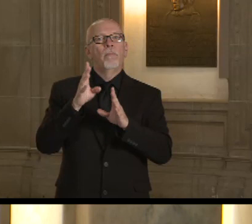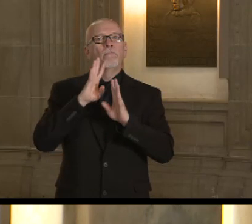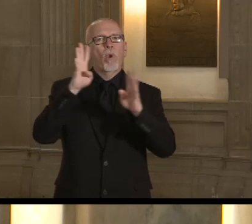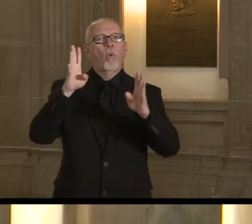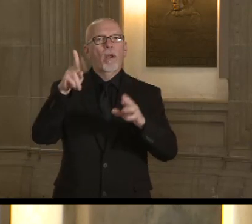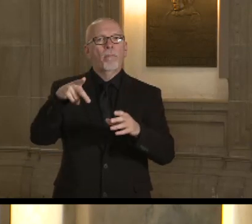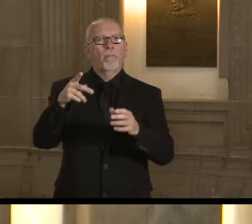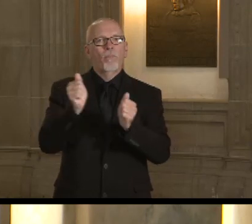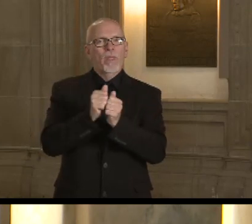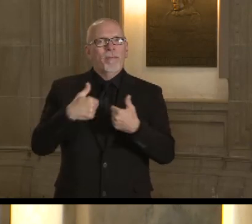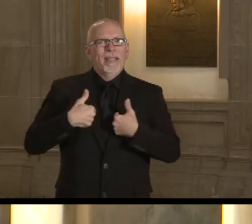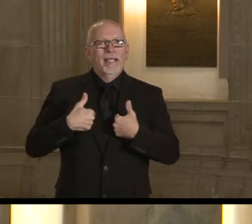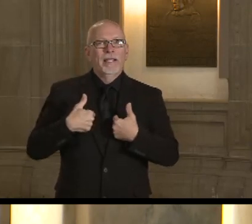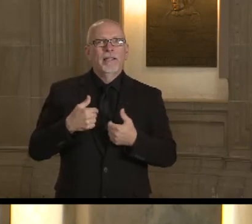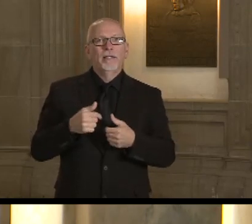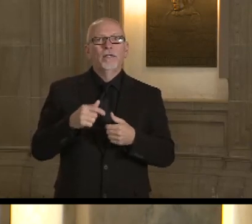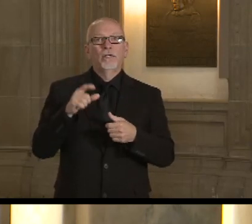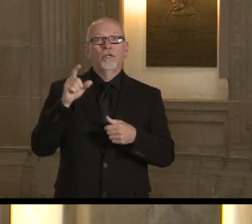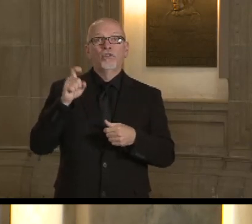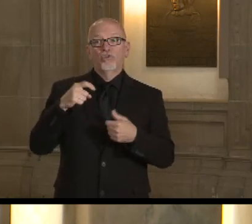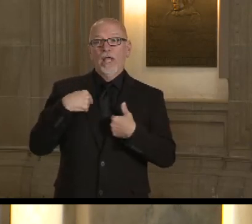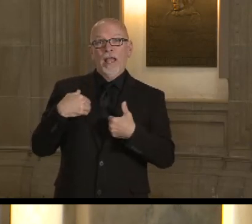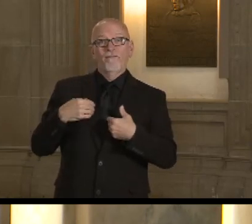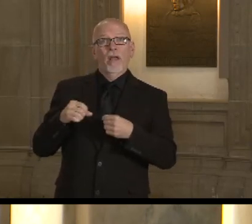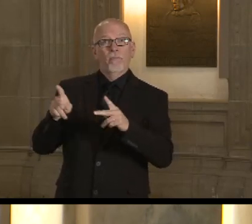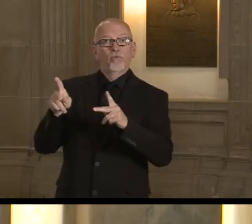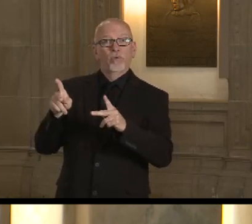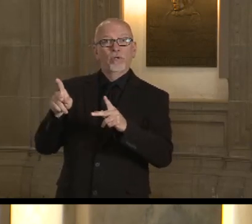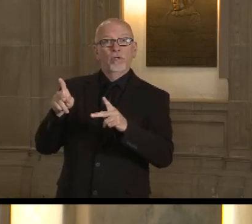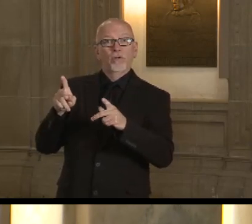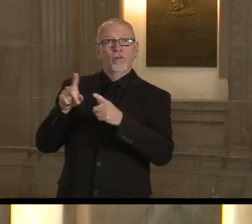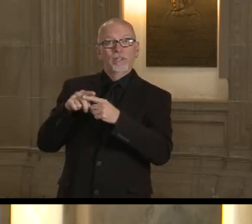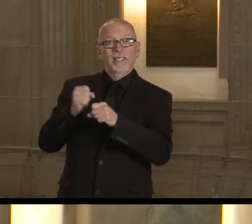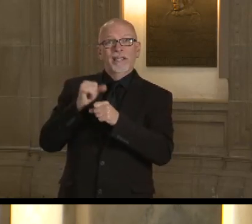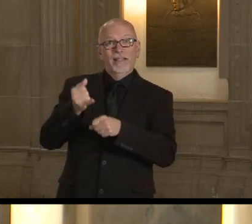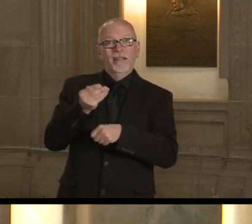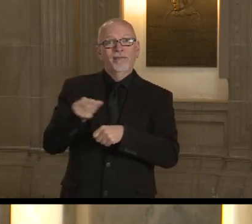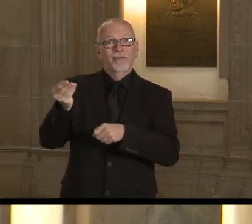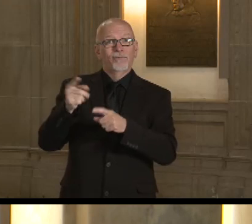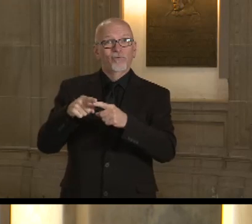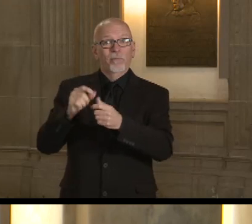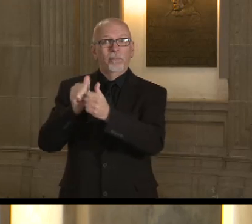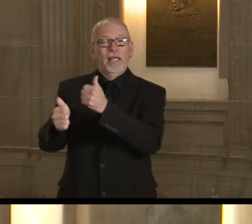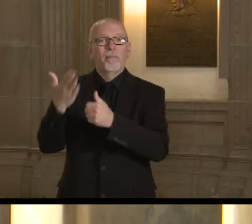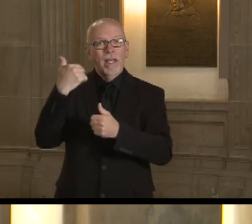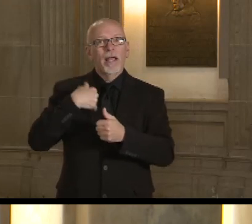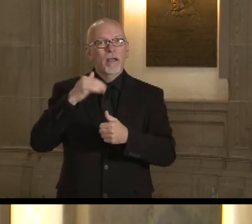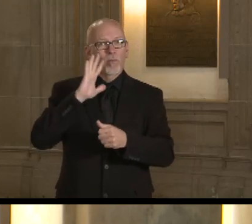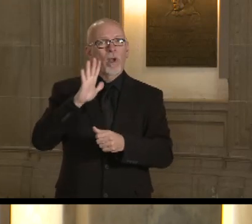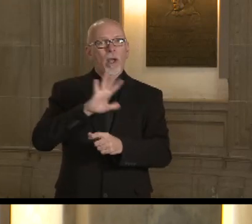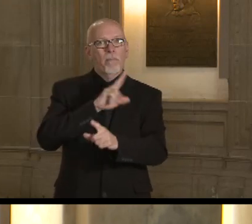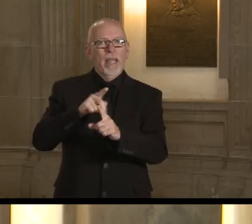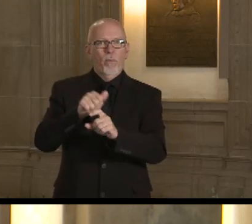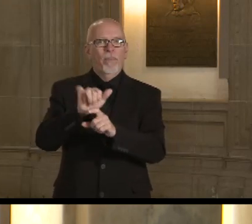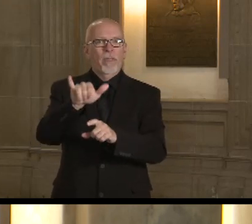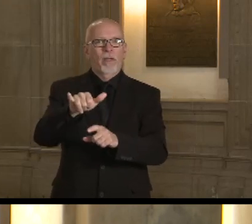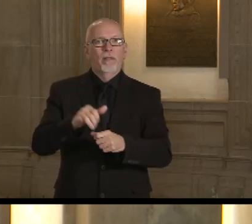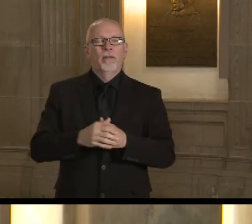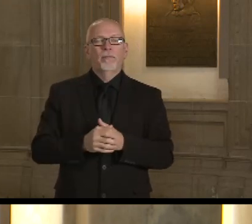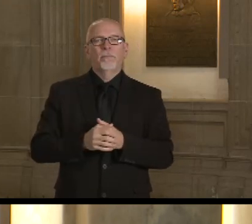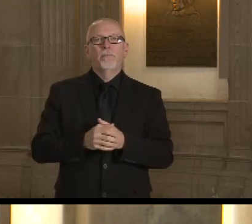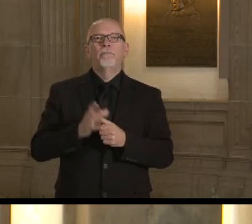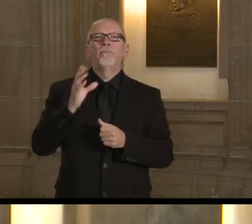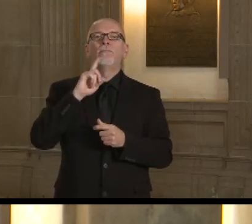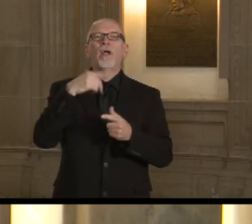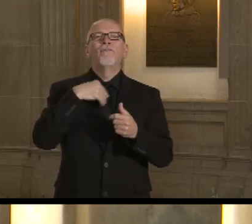outspoken with me should I get the opportunity to get that across the finish line, because I'm coming back on that.